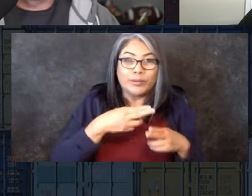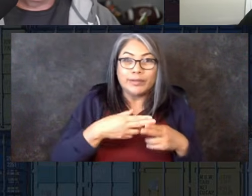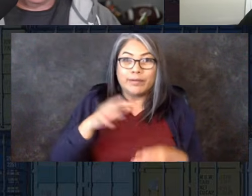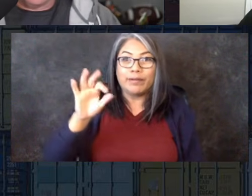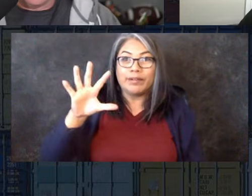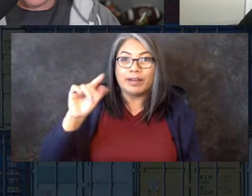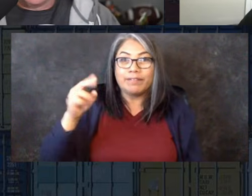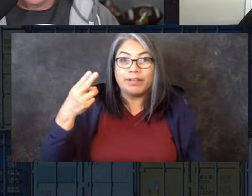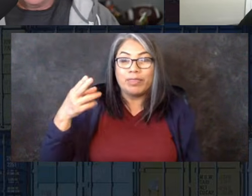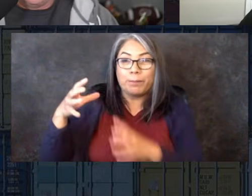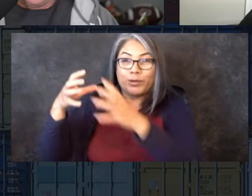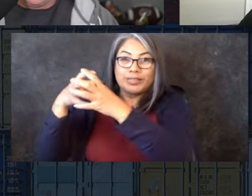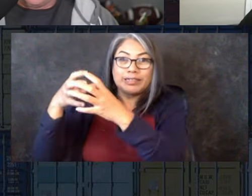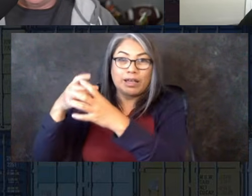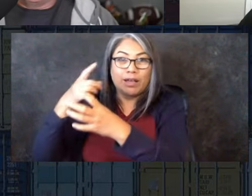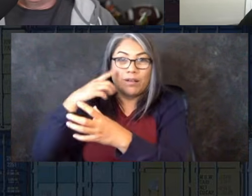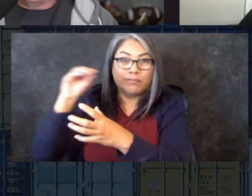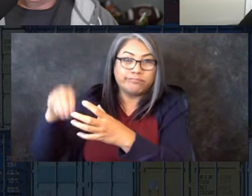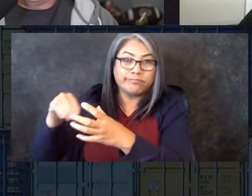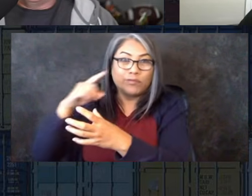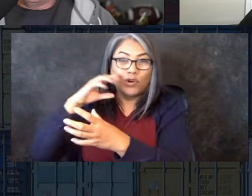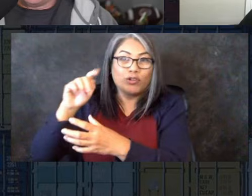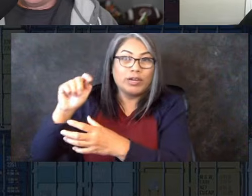percentile for your data center or whatever.